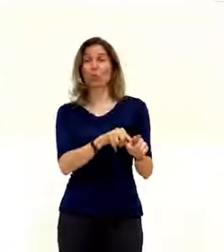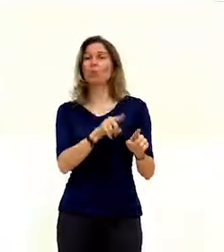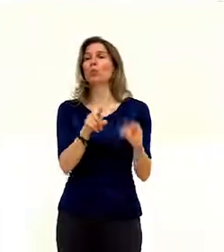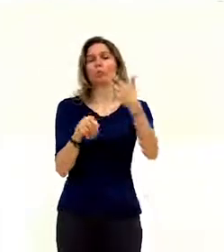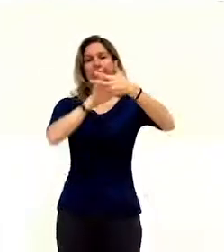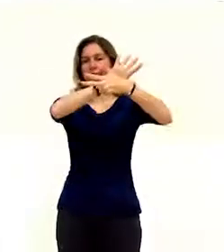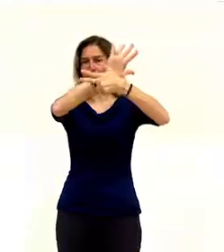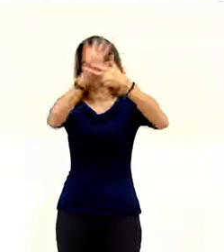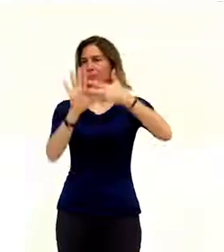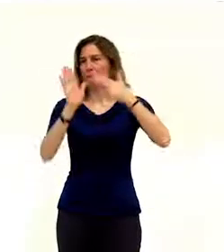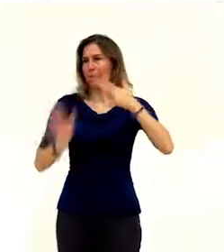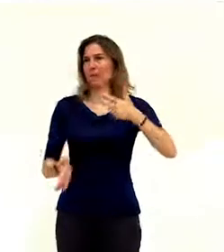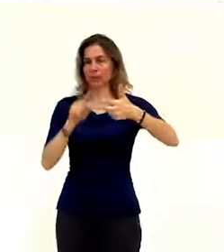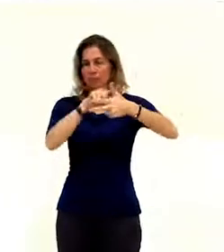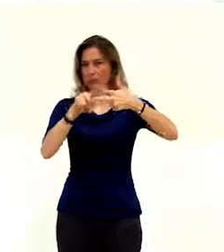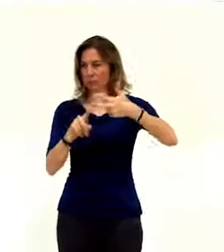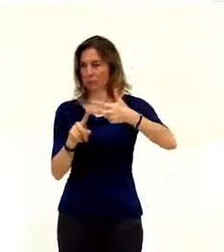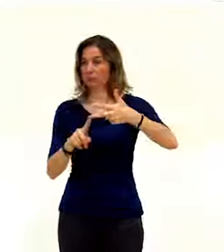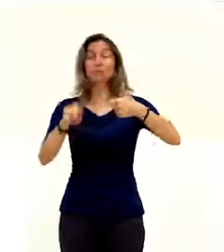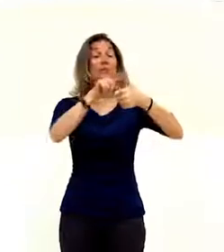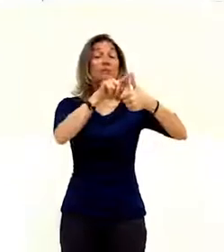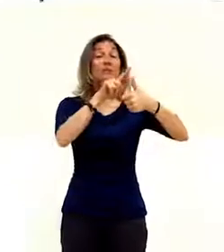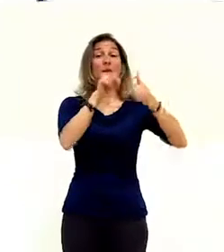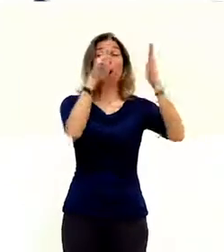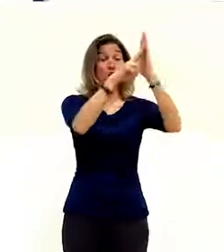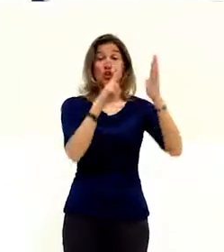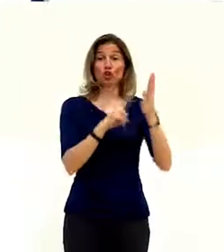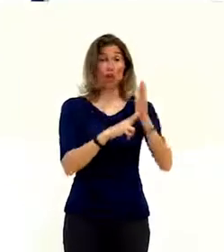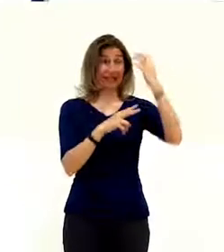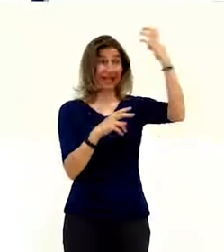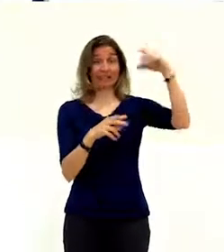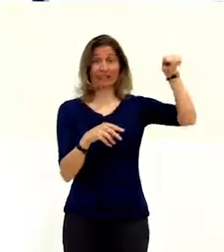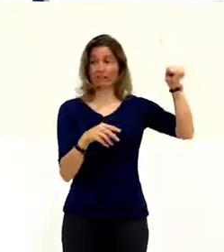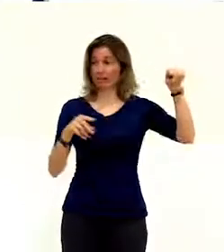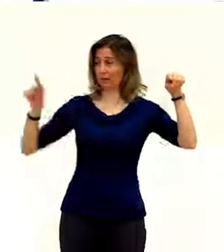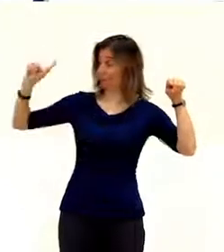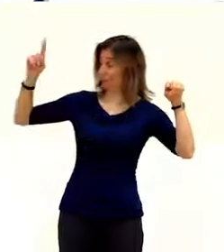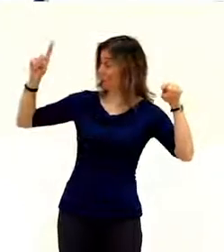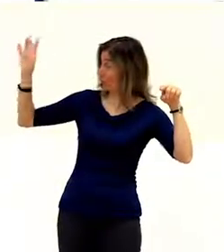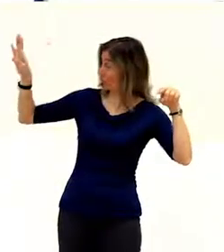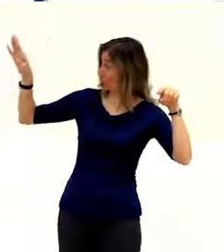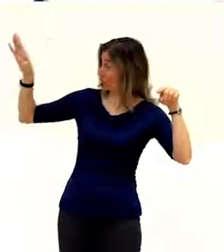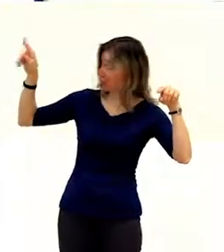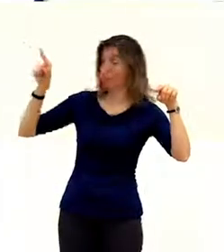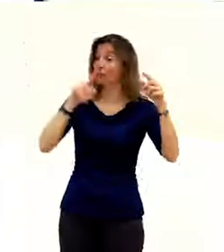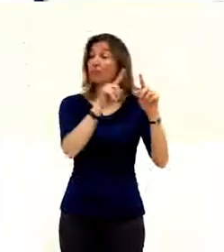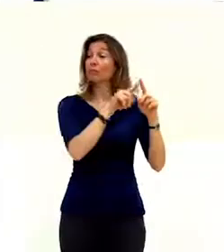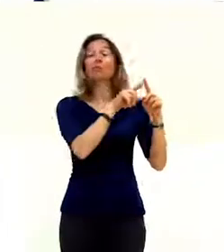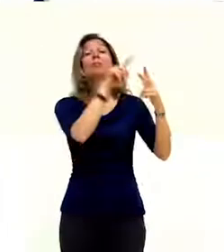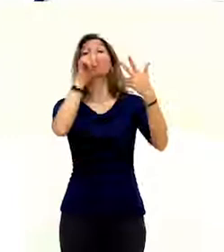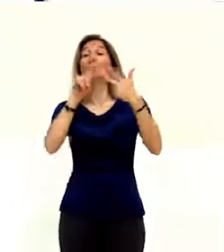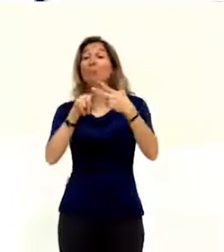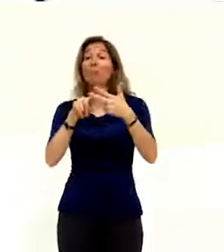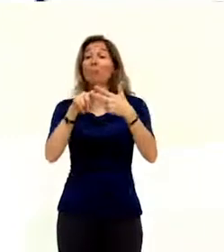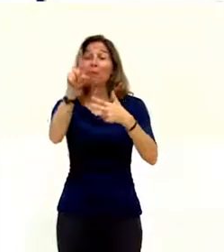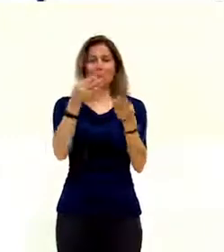One is we need to have a contracting entity or a contracting authority. We need the material coverage,